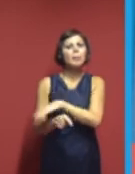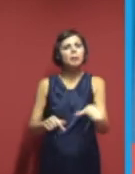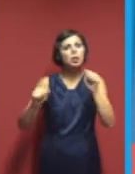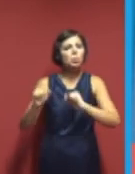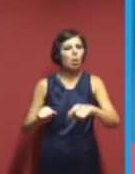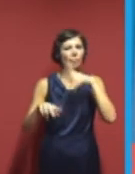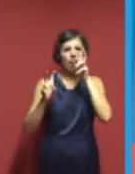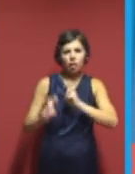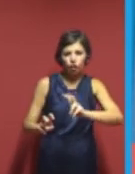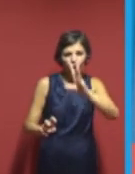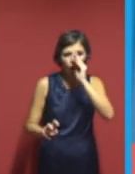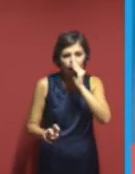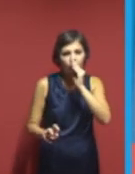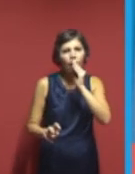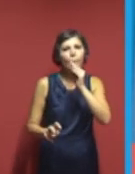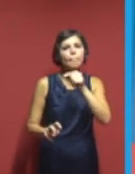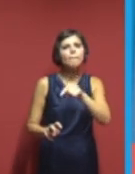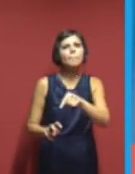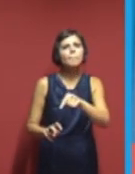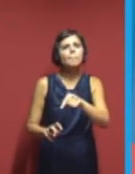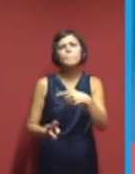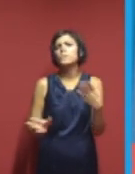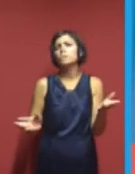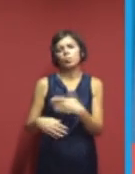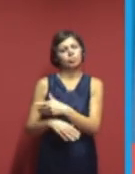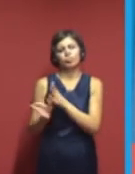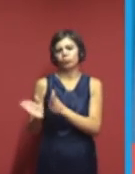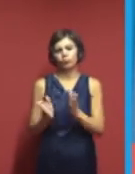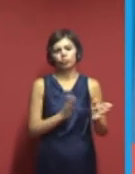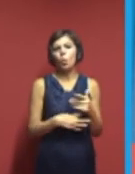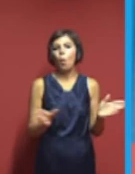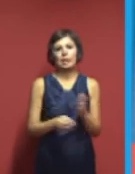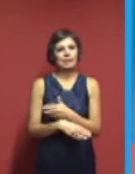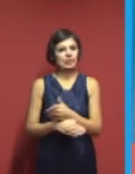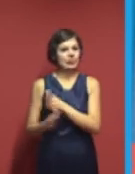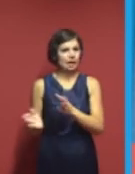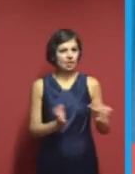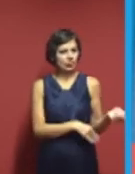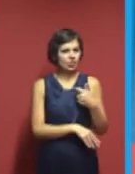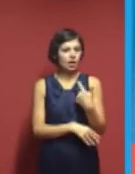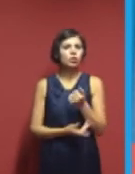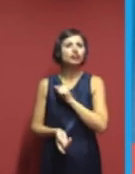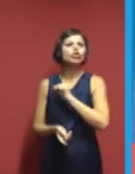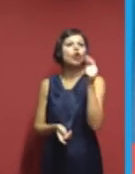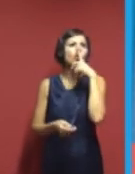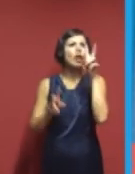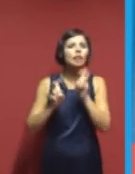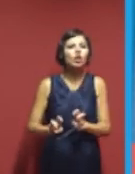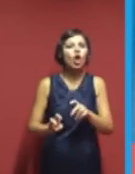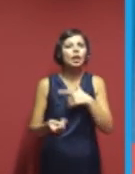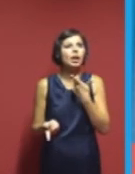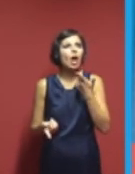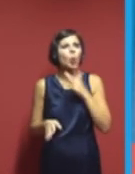just consumers of technology. We have an entire basement full of tools, all other kinds of appliances, and